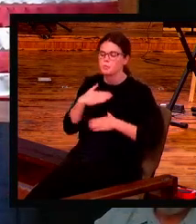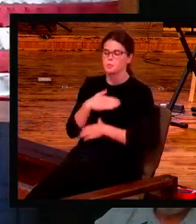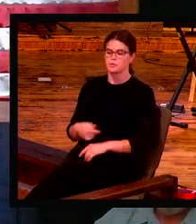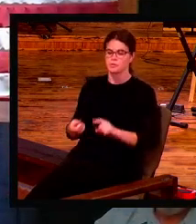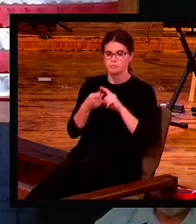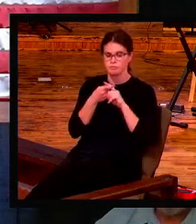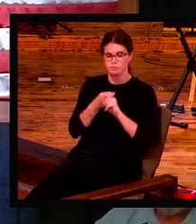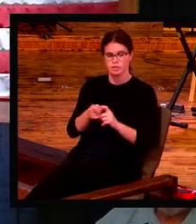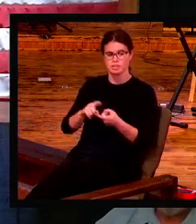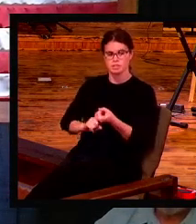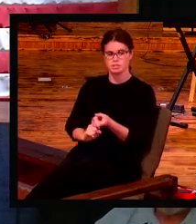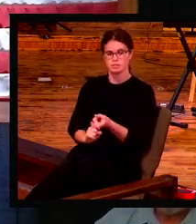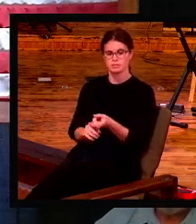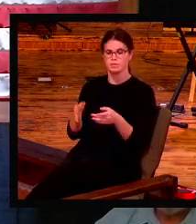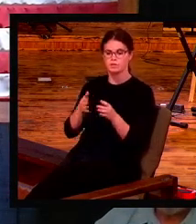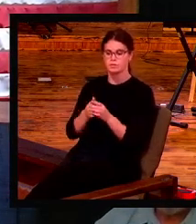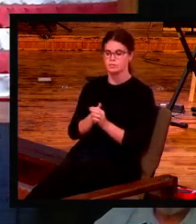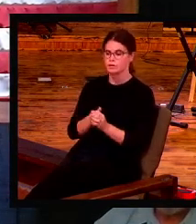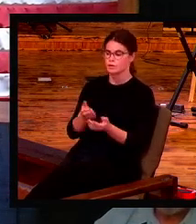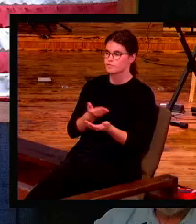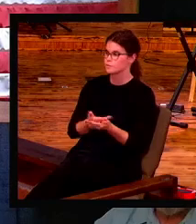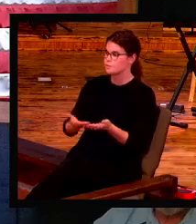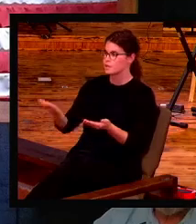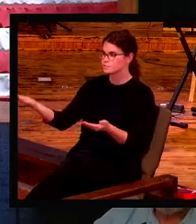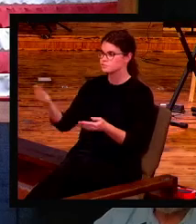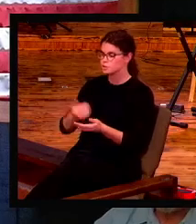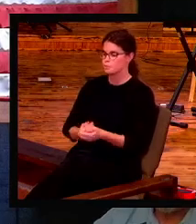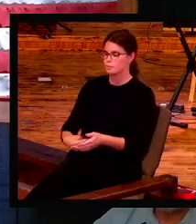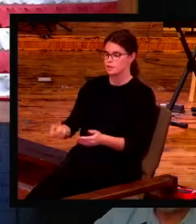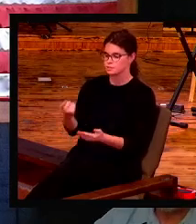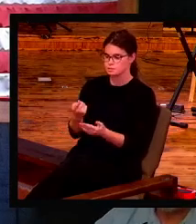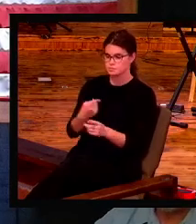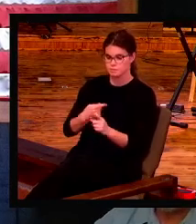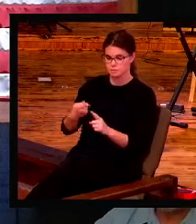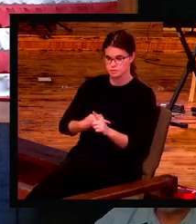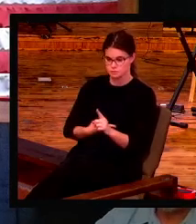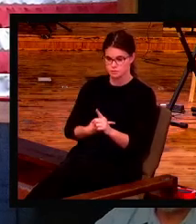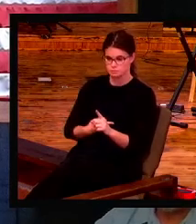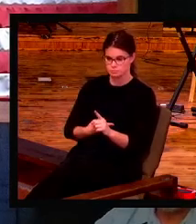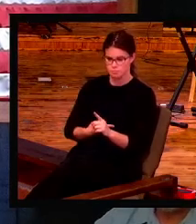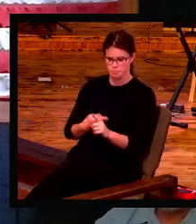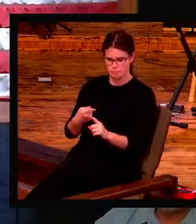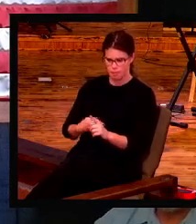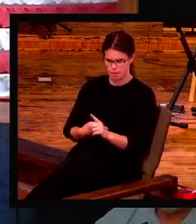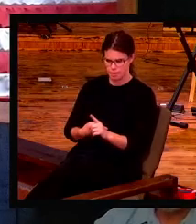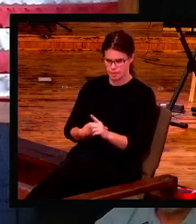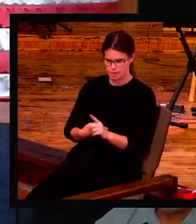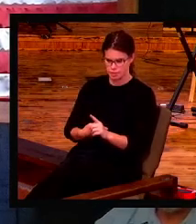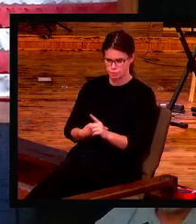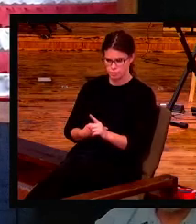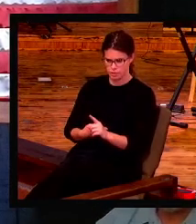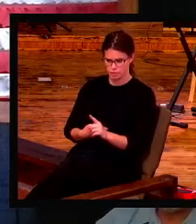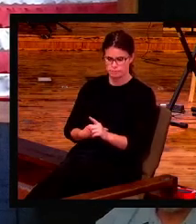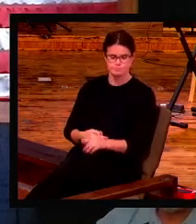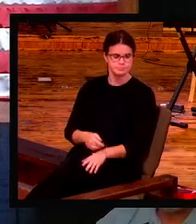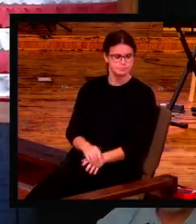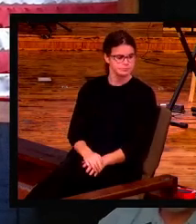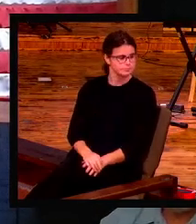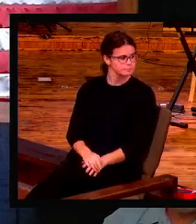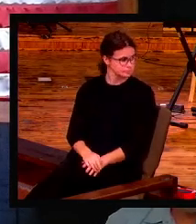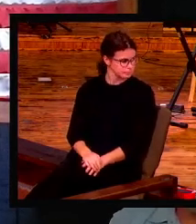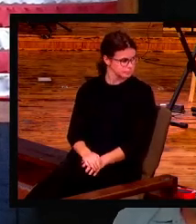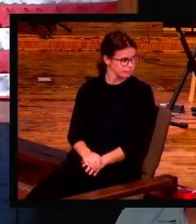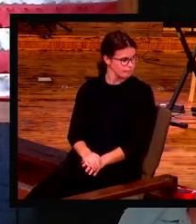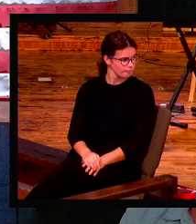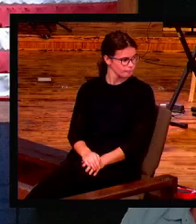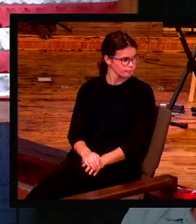One of the things we do ice baths, and we get in a hot sauna, And we've had a lot of great conversations about all that God is doing in